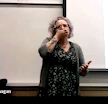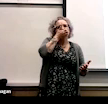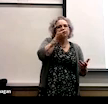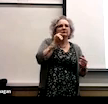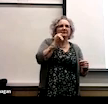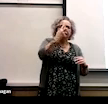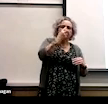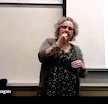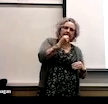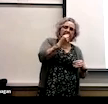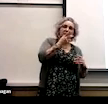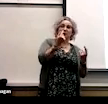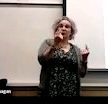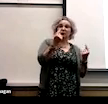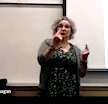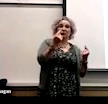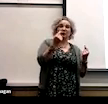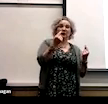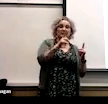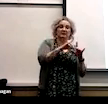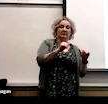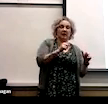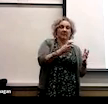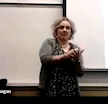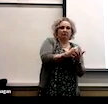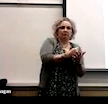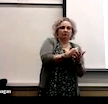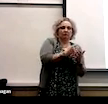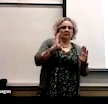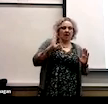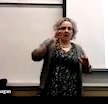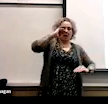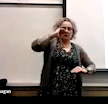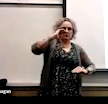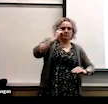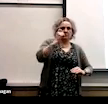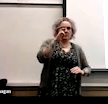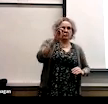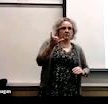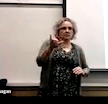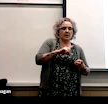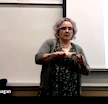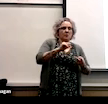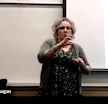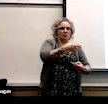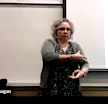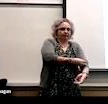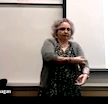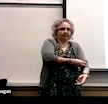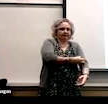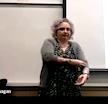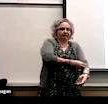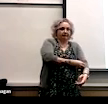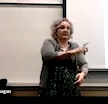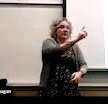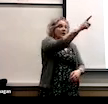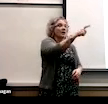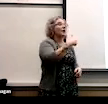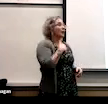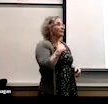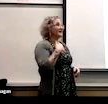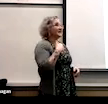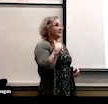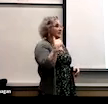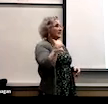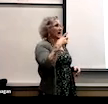even if we need them at the same time. I did that with my son, as they took the blood work and tests and stuff. They wouldn't process it